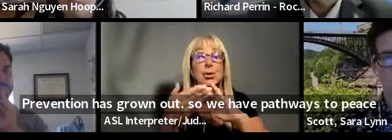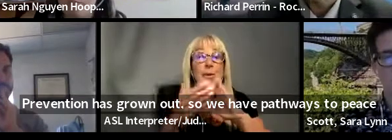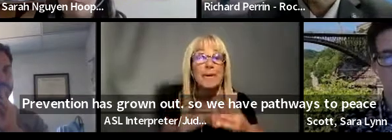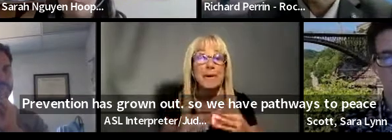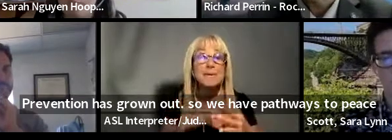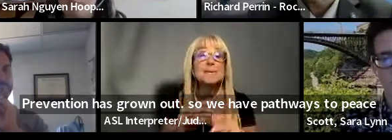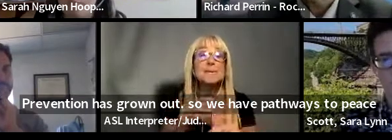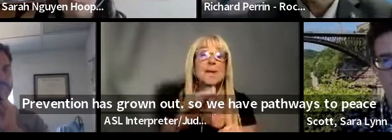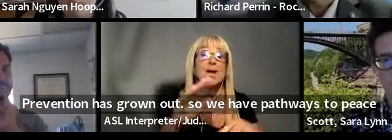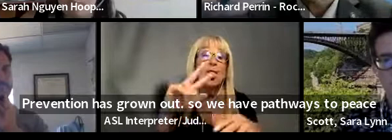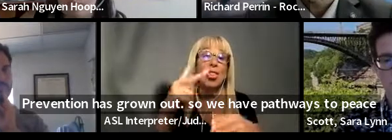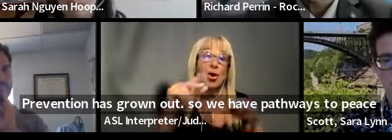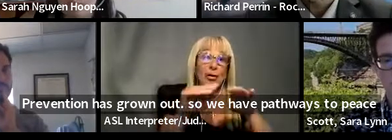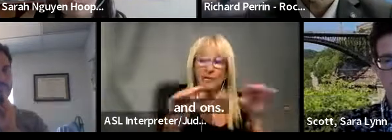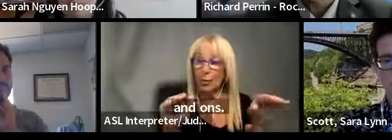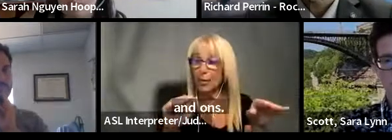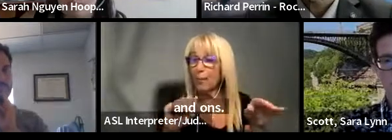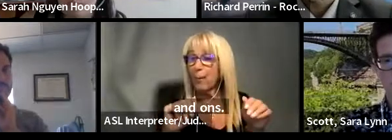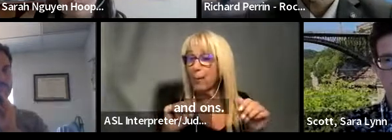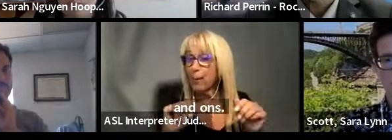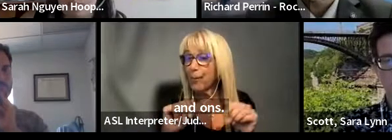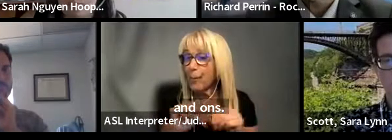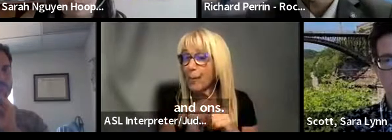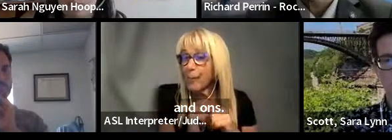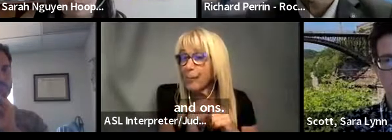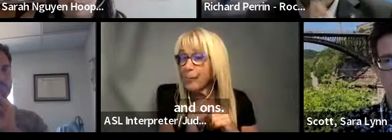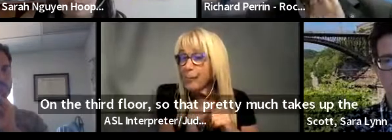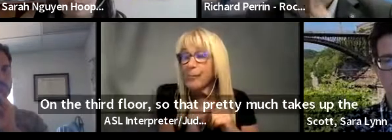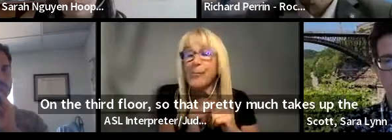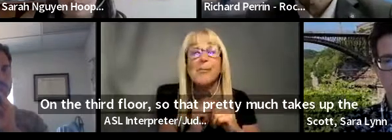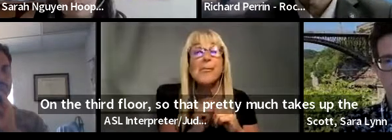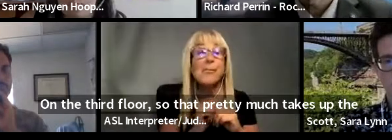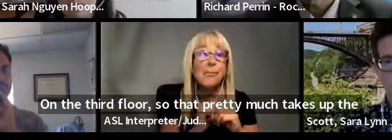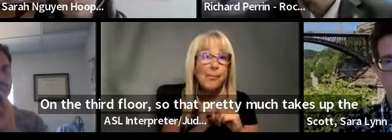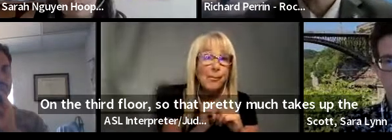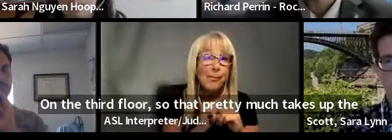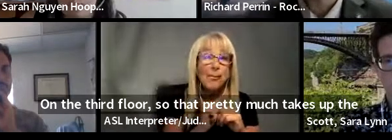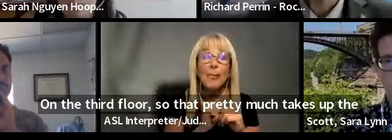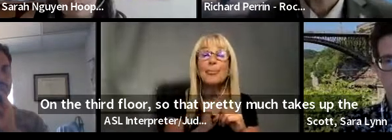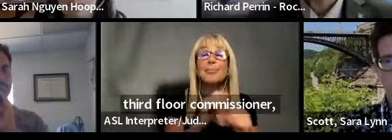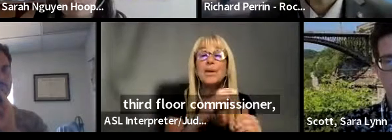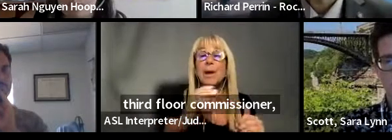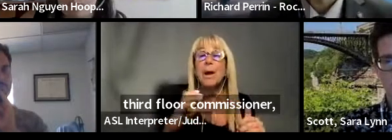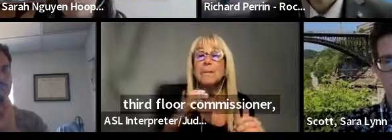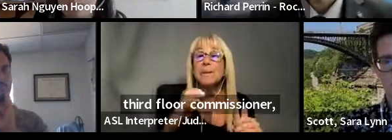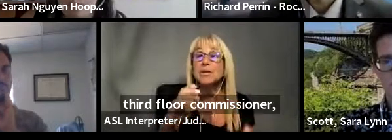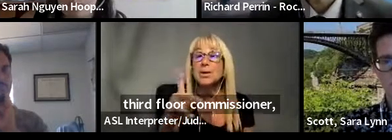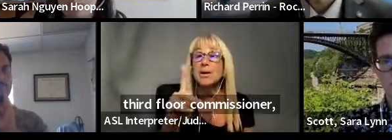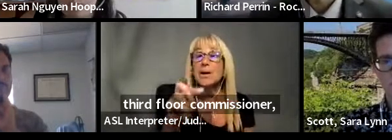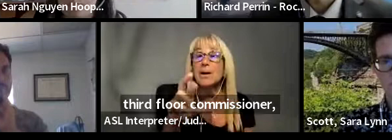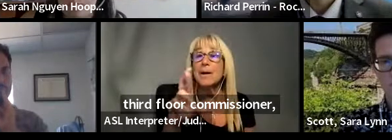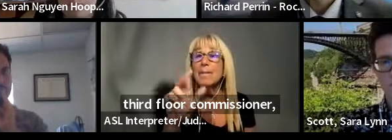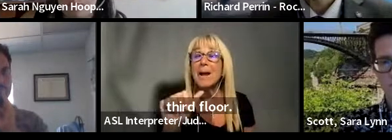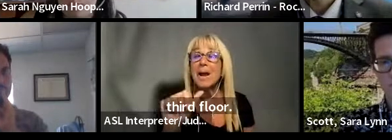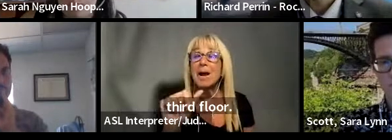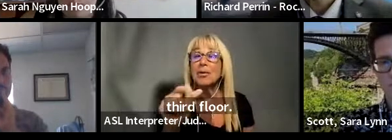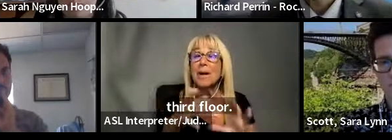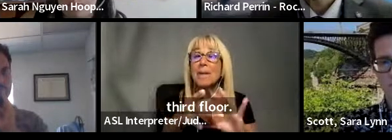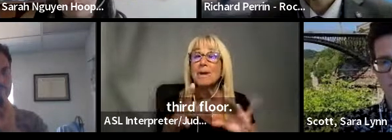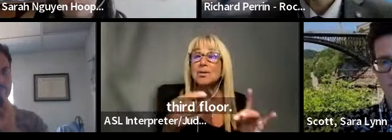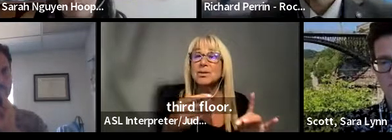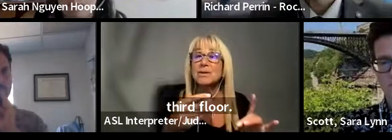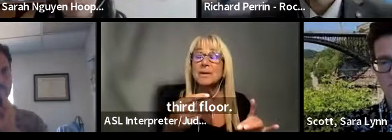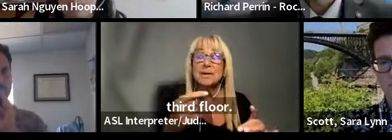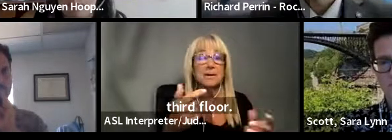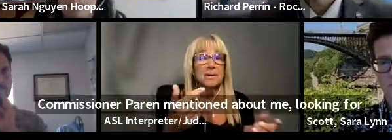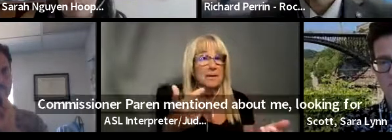pretty much takes up the third floor. Commissioner Perrin mentioned about me looking for opportunities. So our